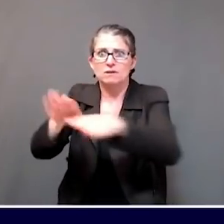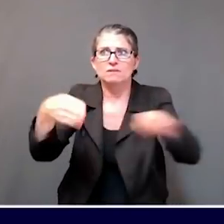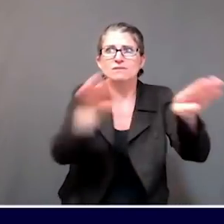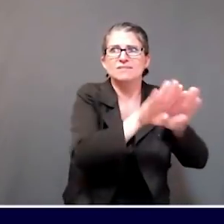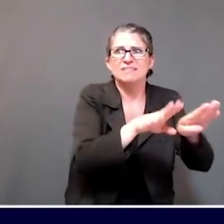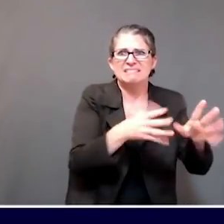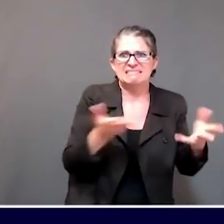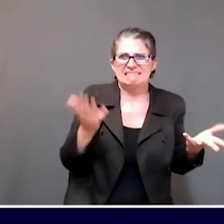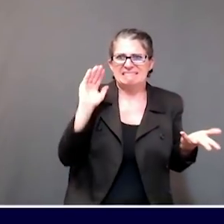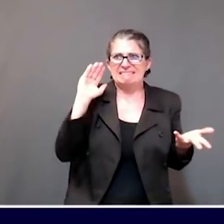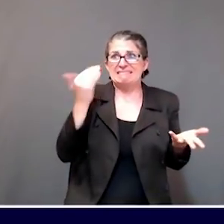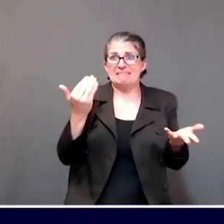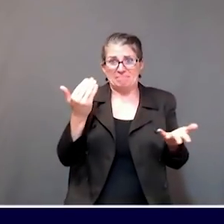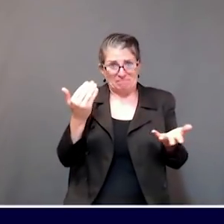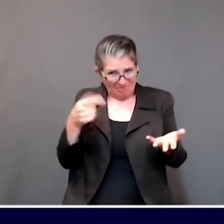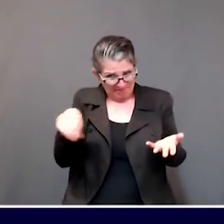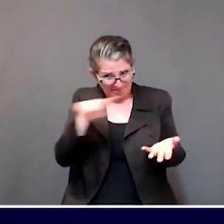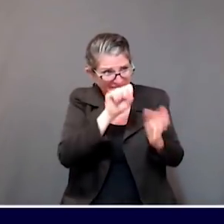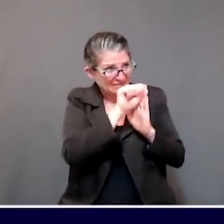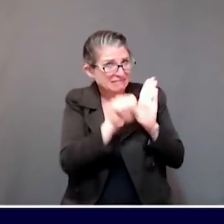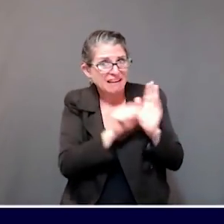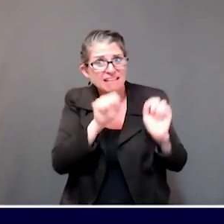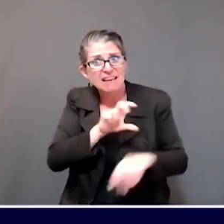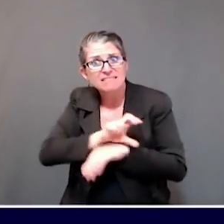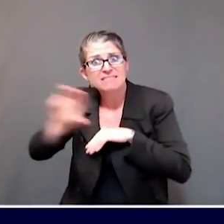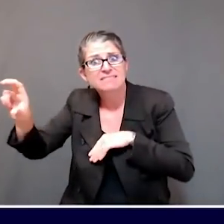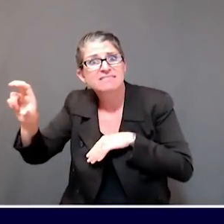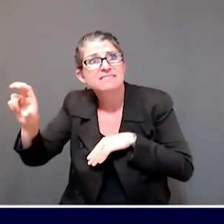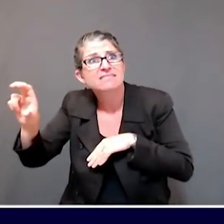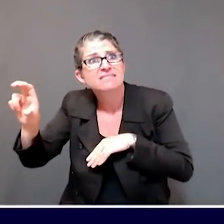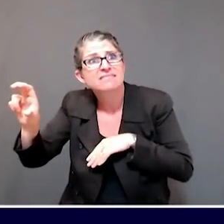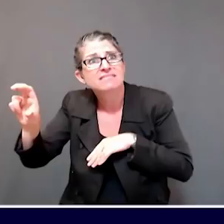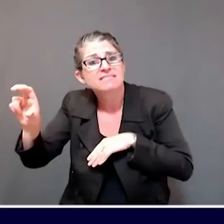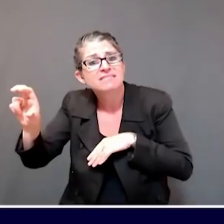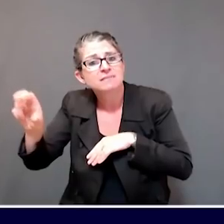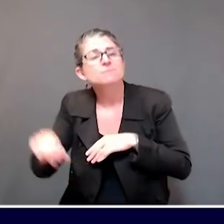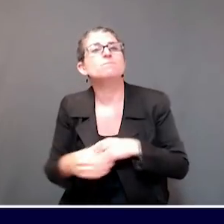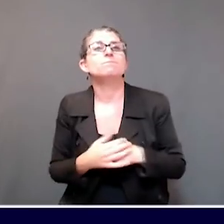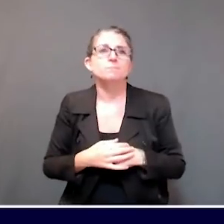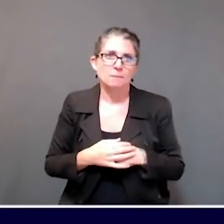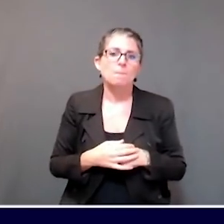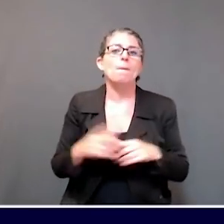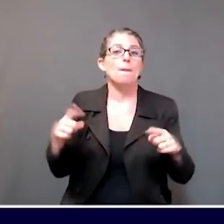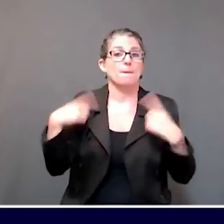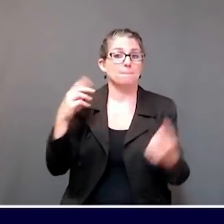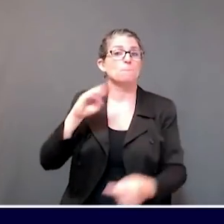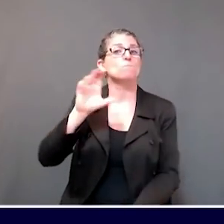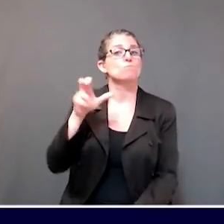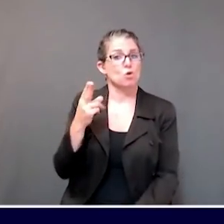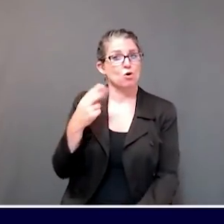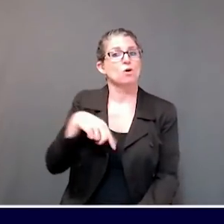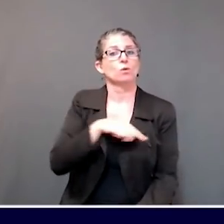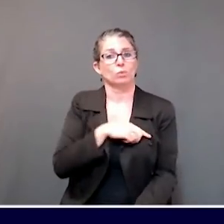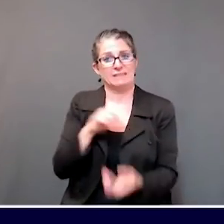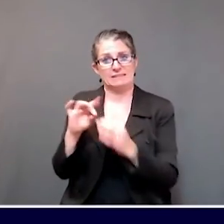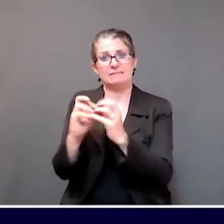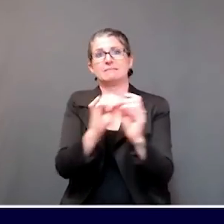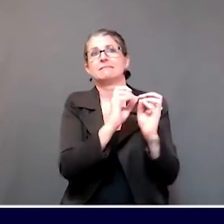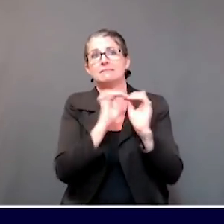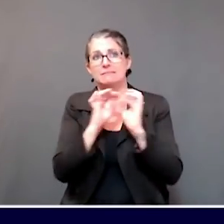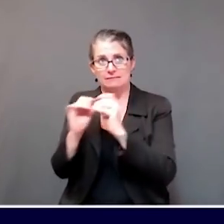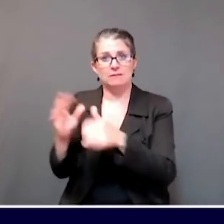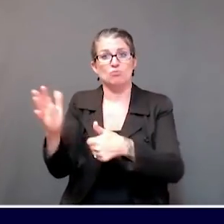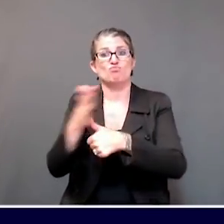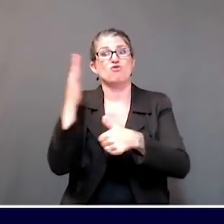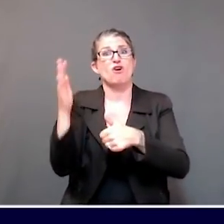From the start, we talked about the importance of maintaining access to important healthcare, including behavioral healthcare, throughout